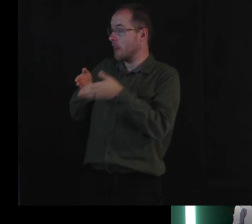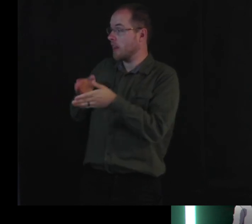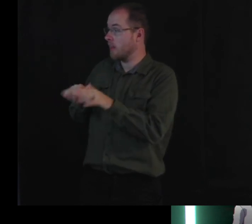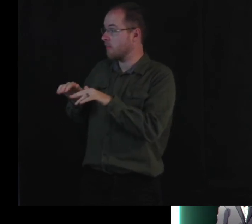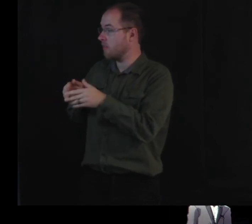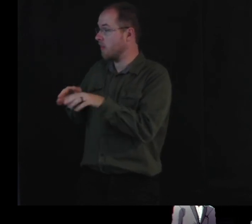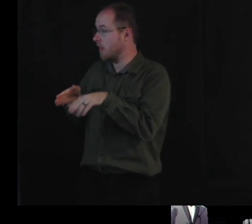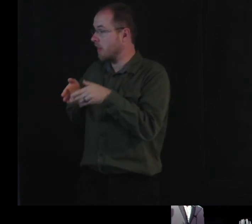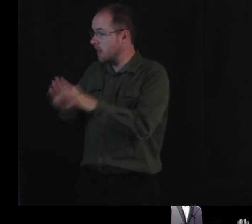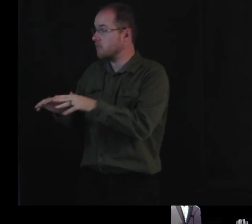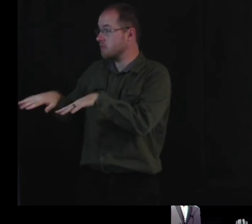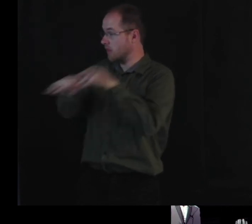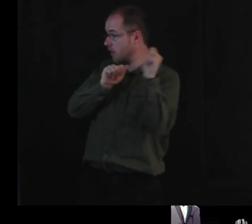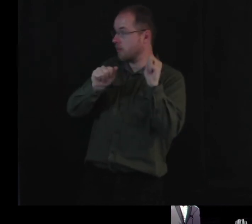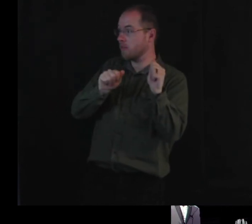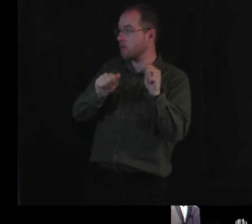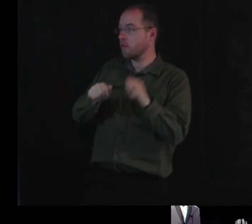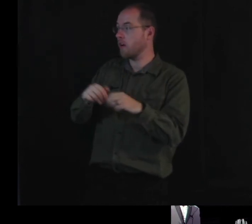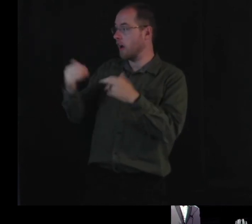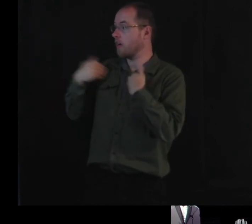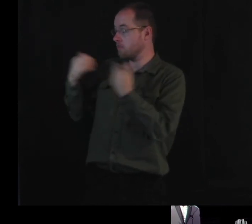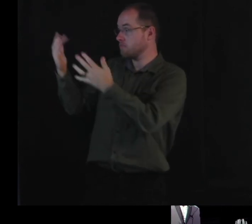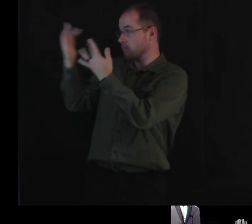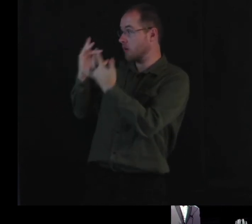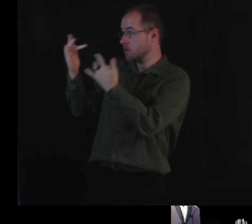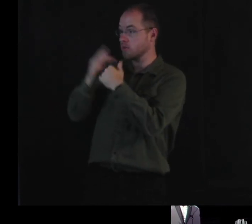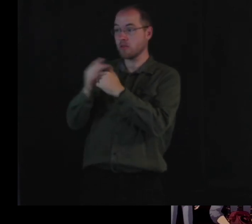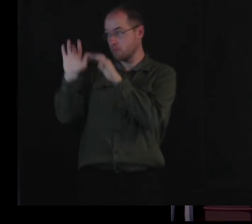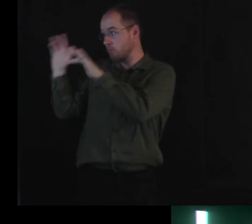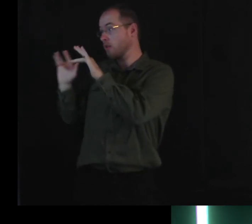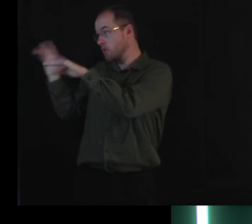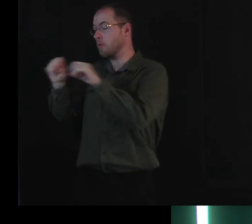possibility. Where was mercy for my daughter?